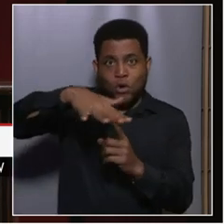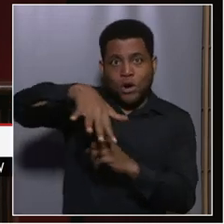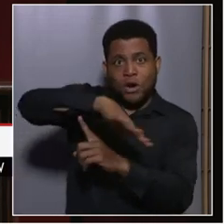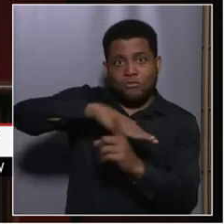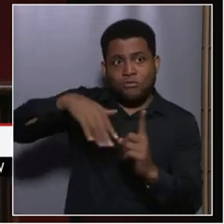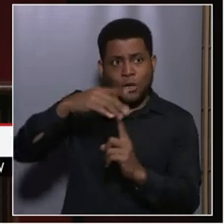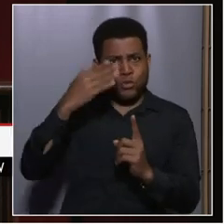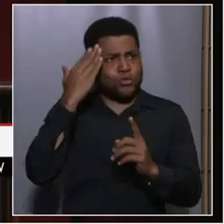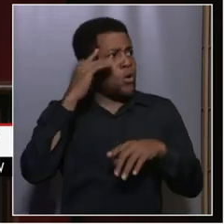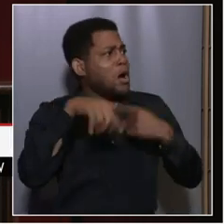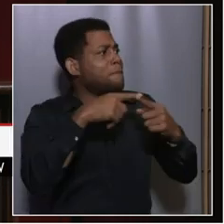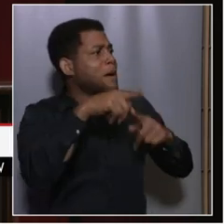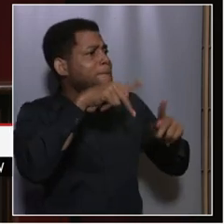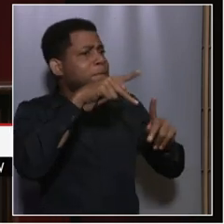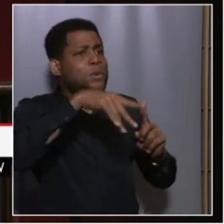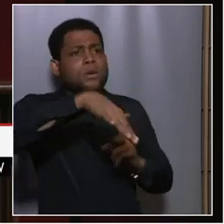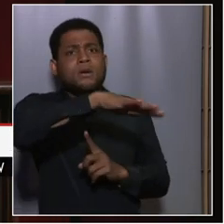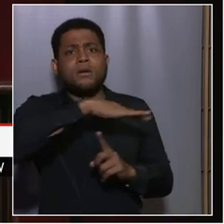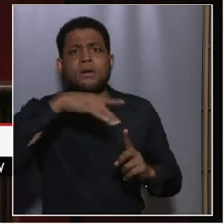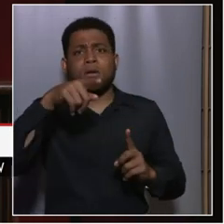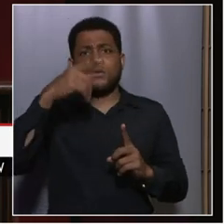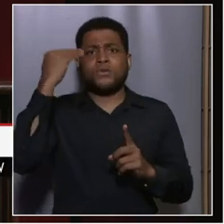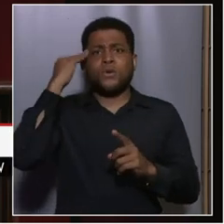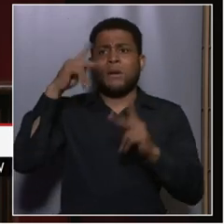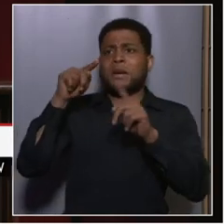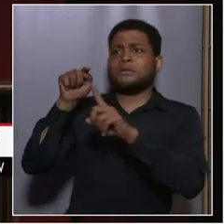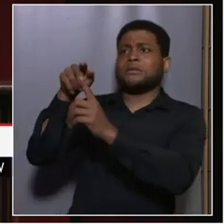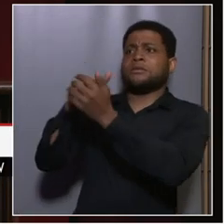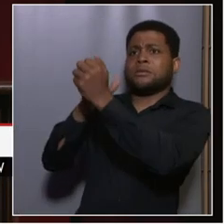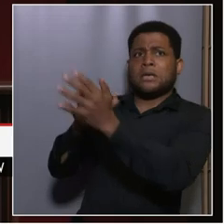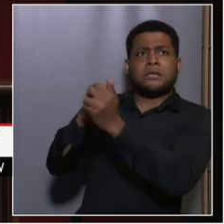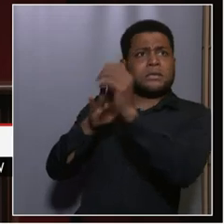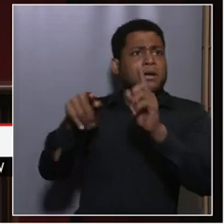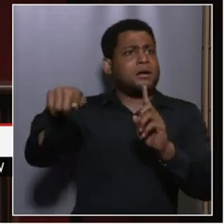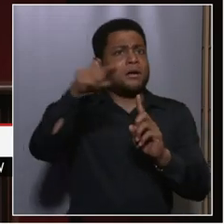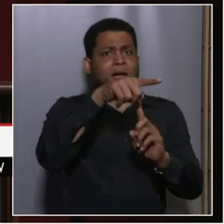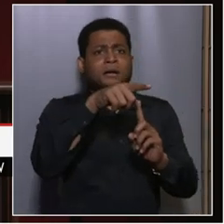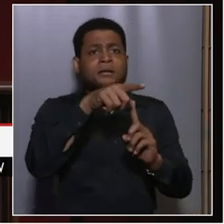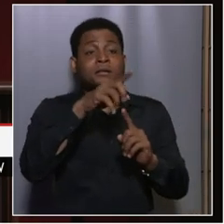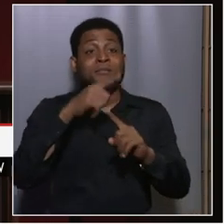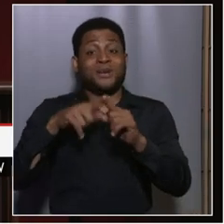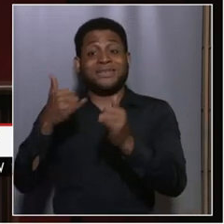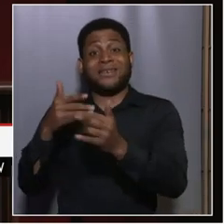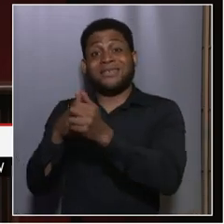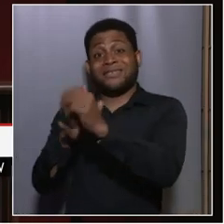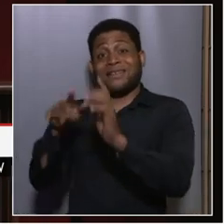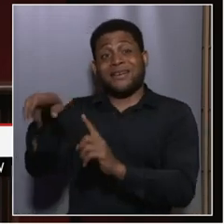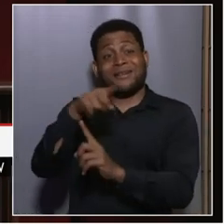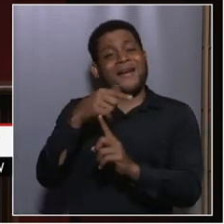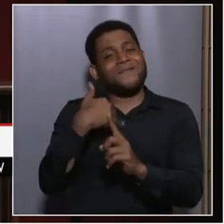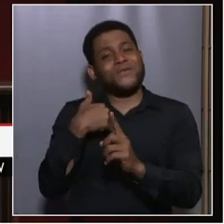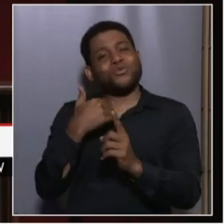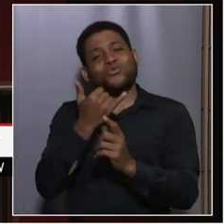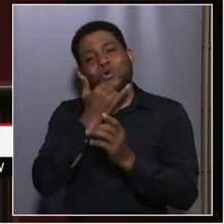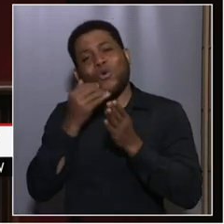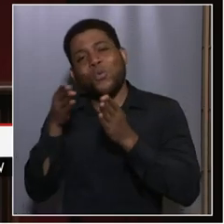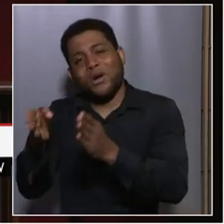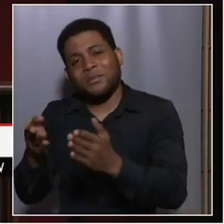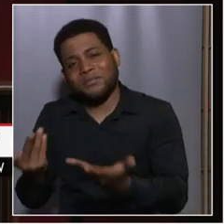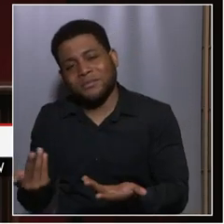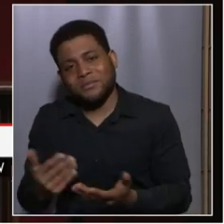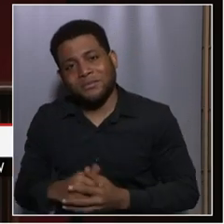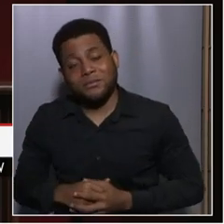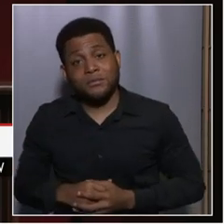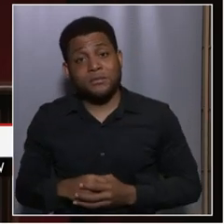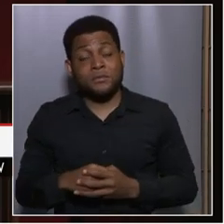that are leaders, but they're leading on the wrong things, and how you use all of your